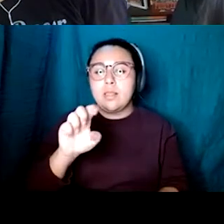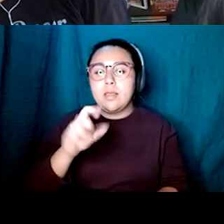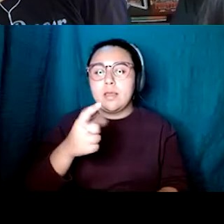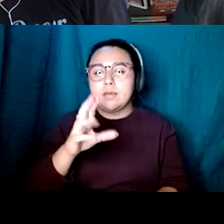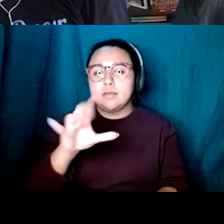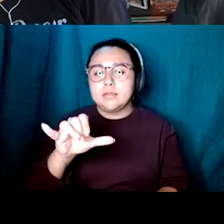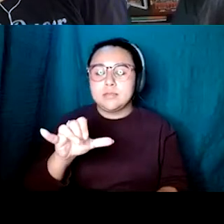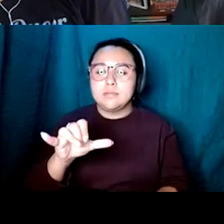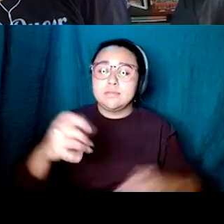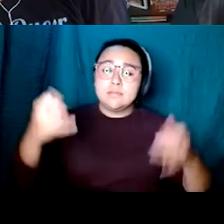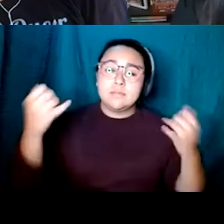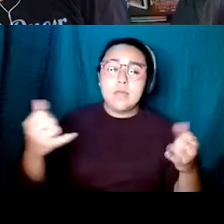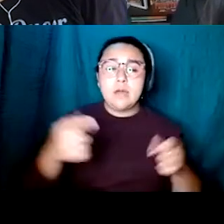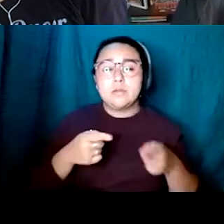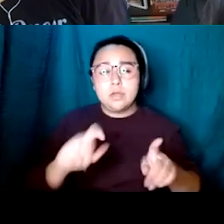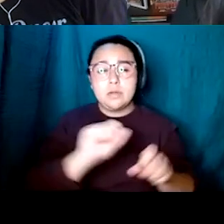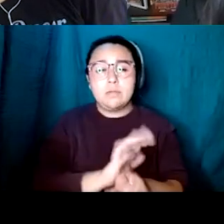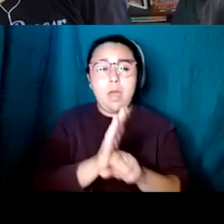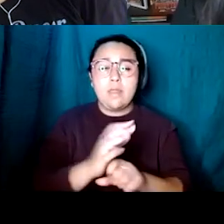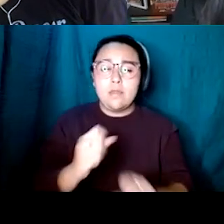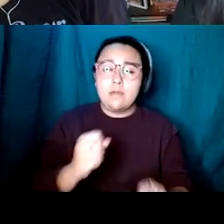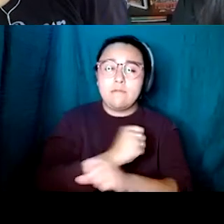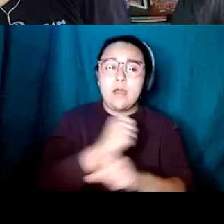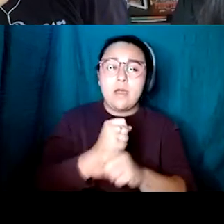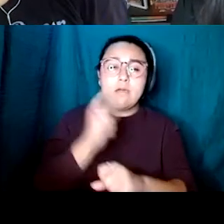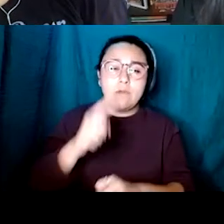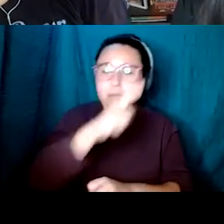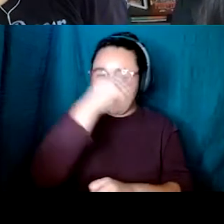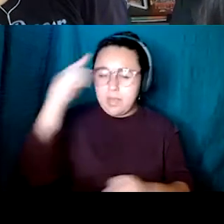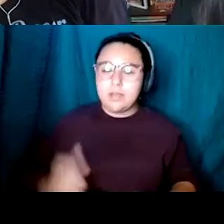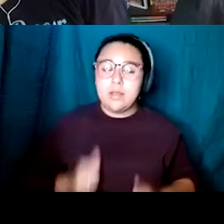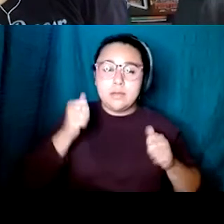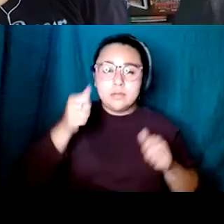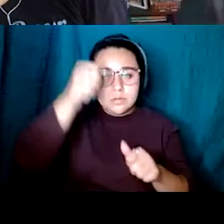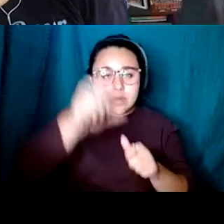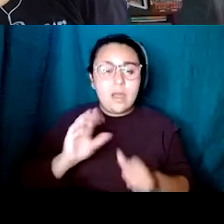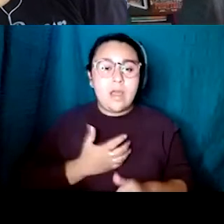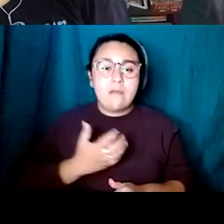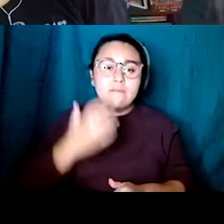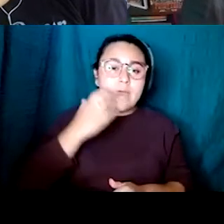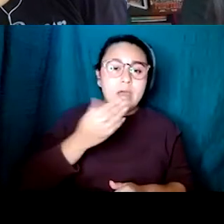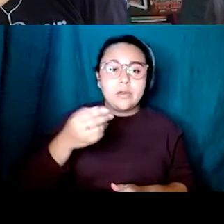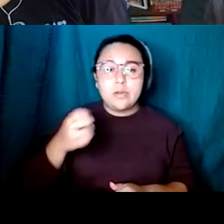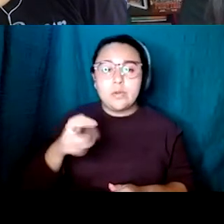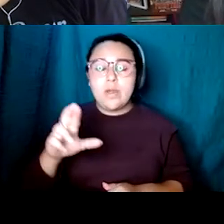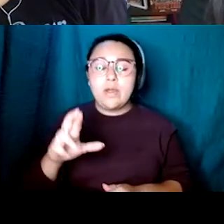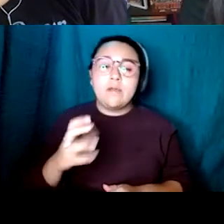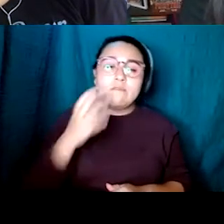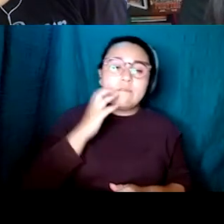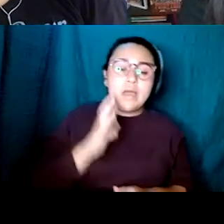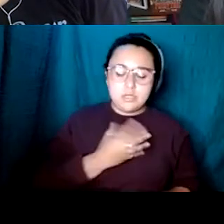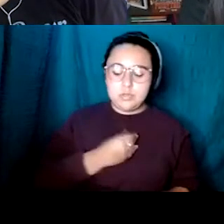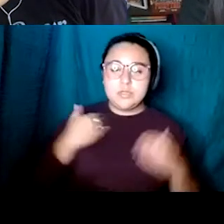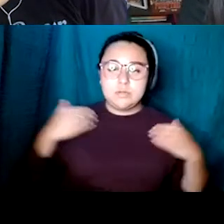And now in this pandemic, in this fight for Black lives, remember that our fat and queer and fat and trans bodies,